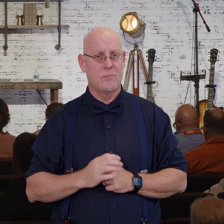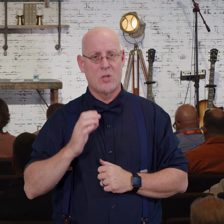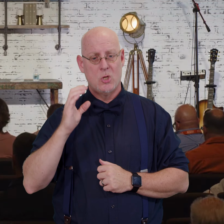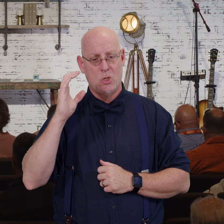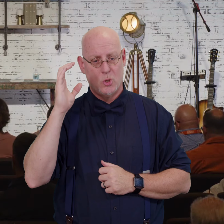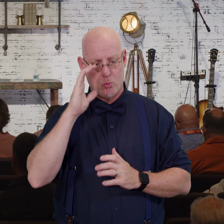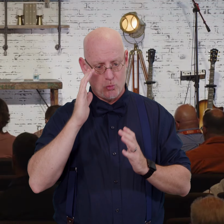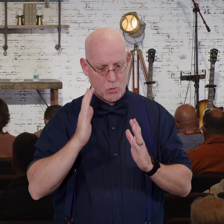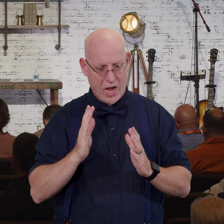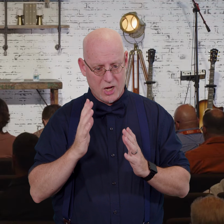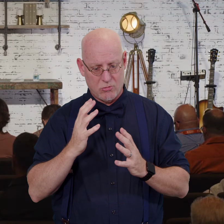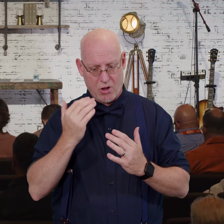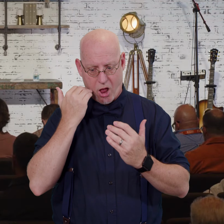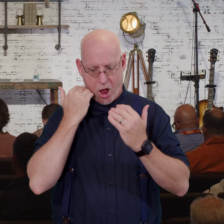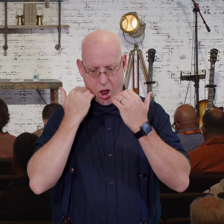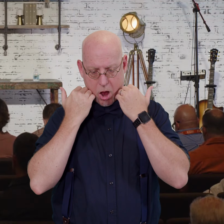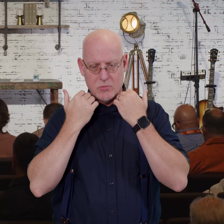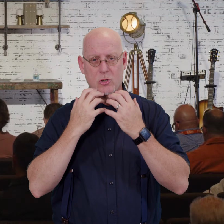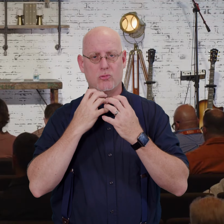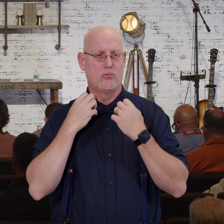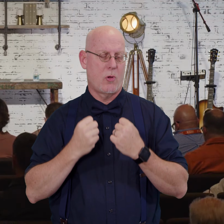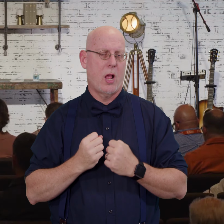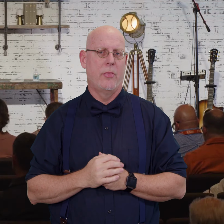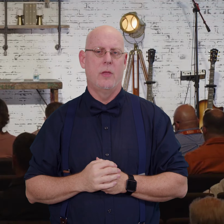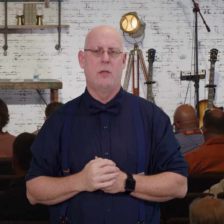Strangers devour his strength,